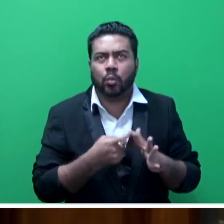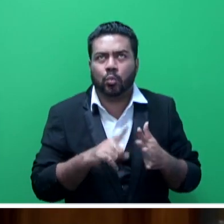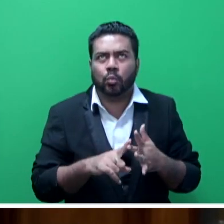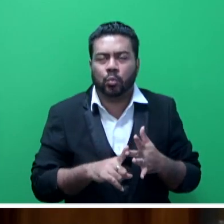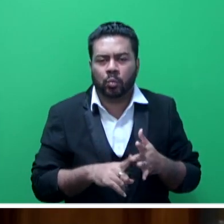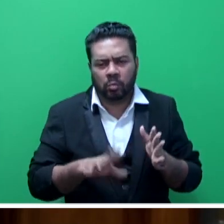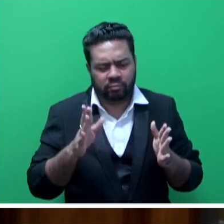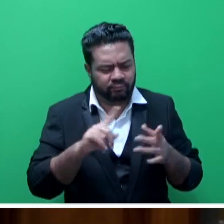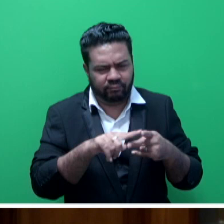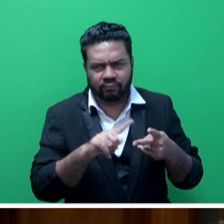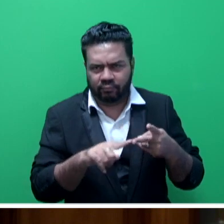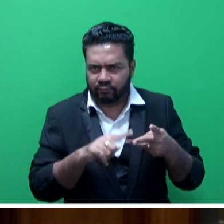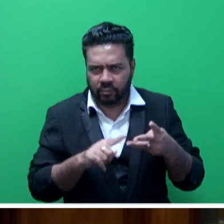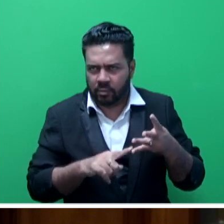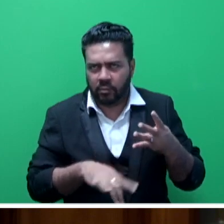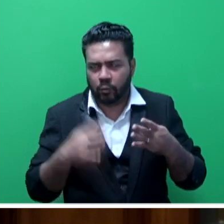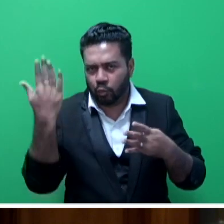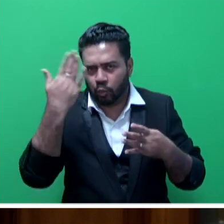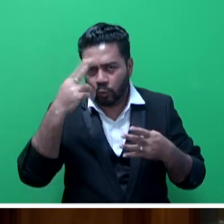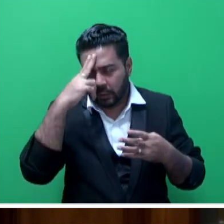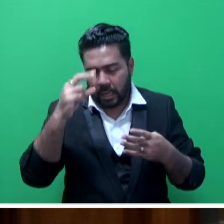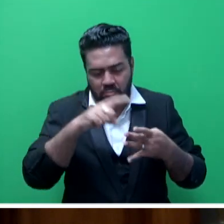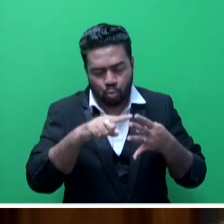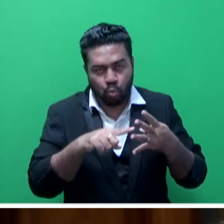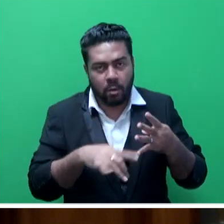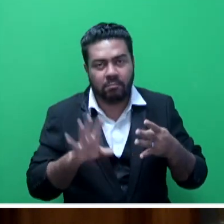Maramarua District, Deketi Primary, Bua District,